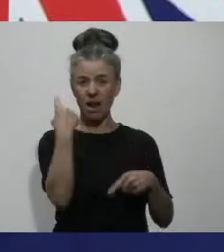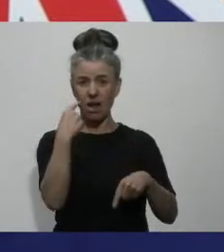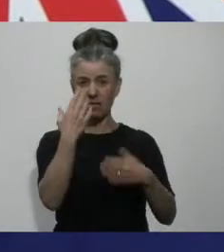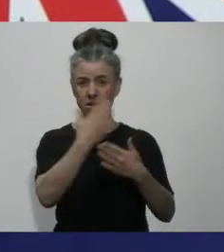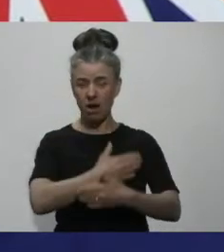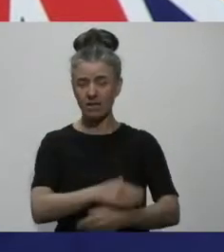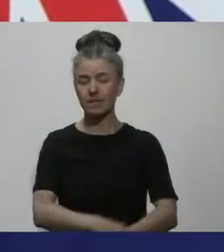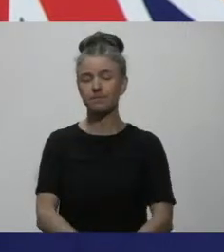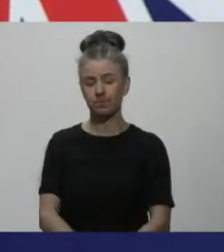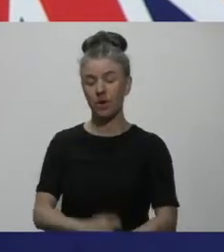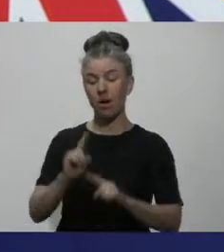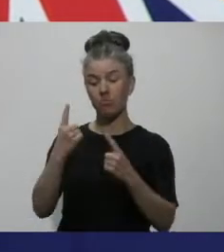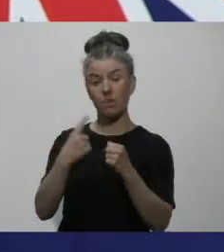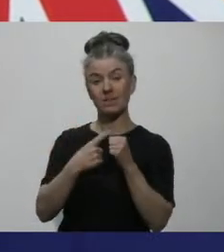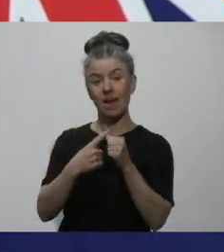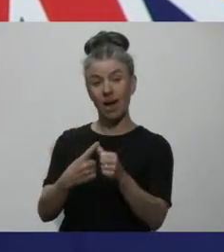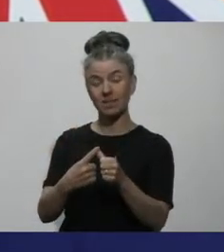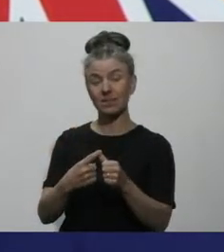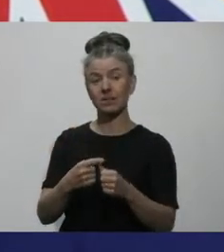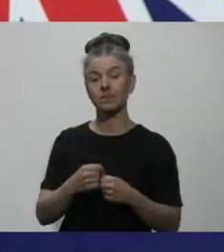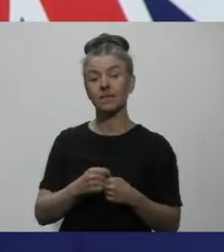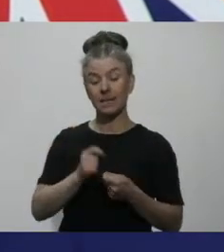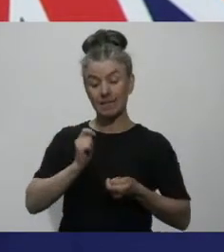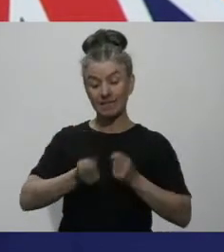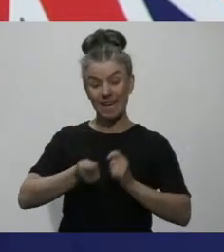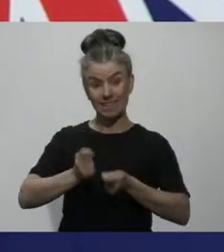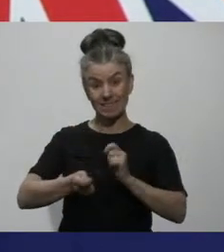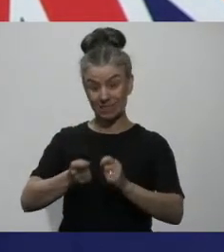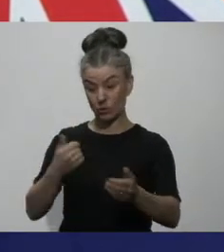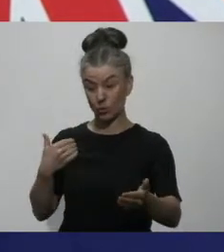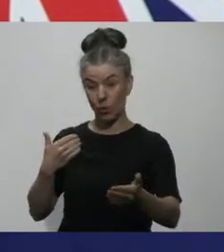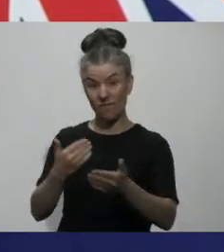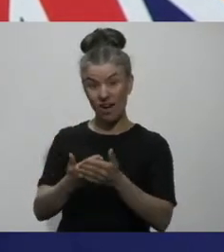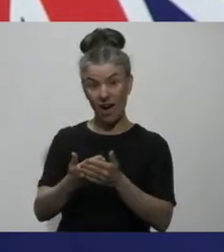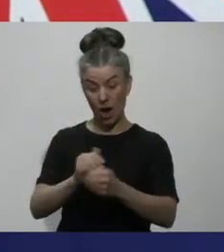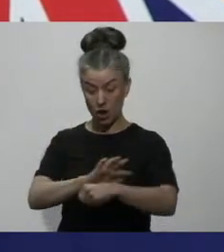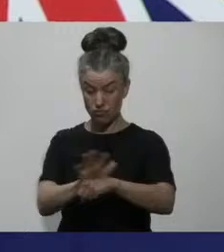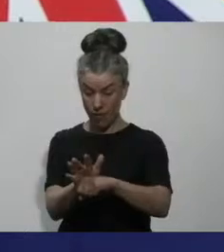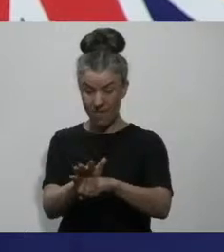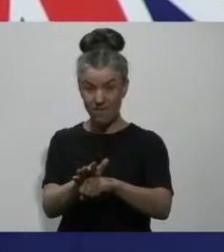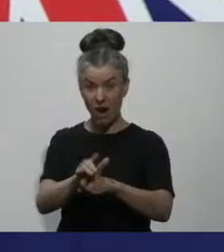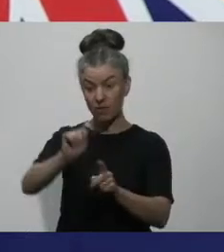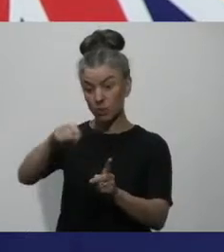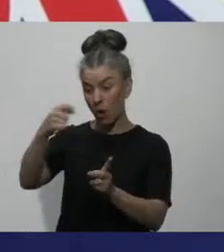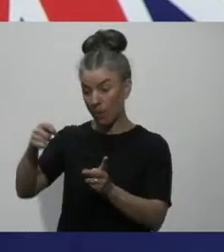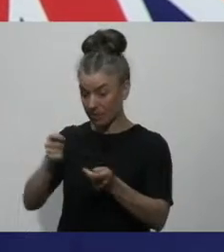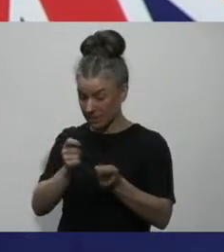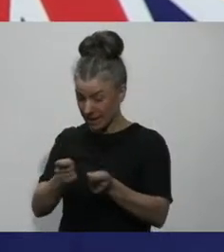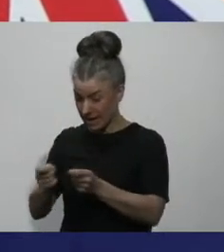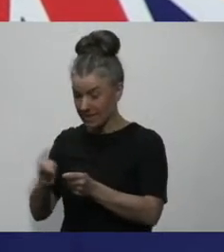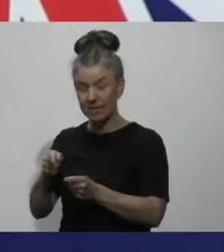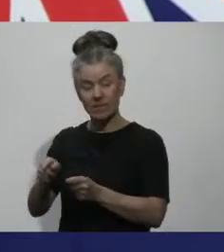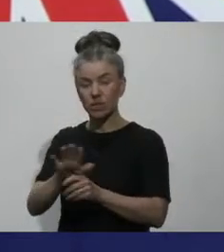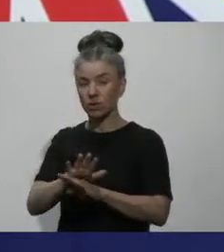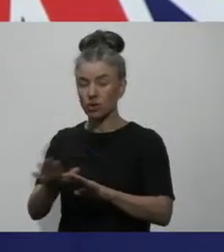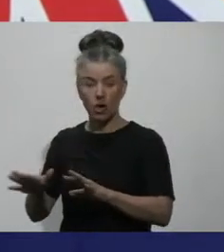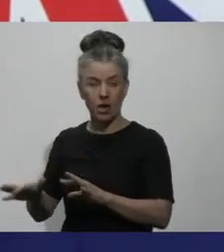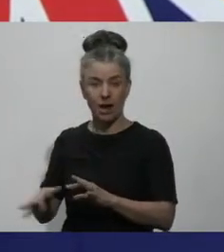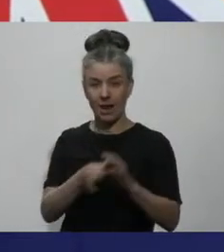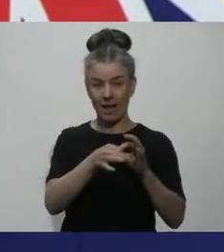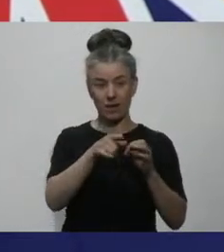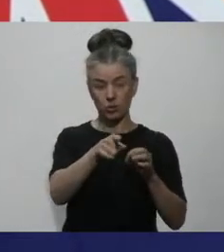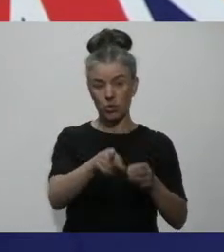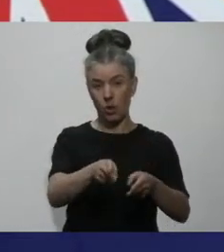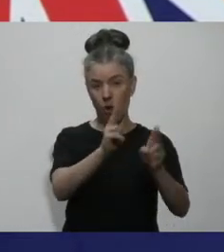telling us at the moment that none of the genome testing that's been carried out to date and that is available to us of those cases we've had in our managed